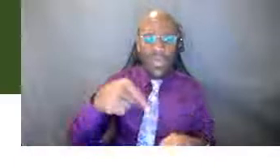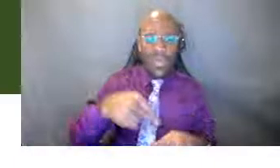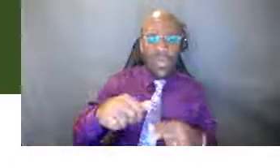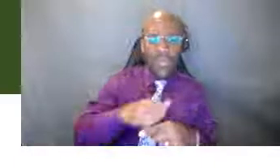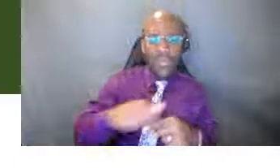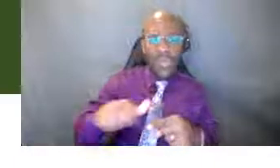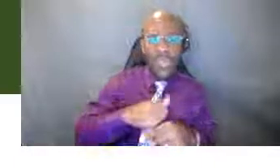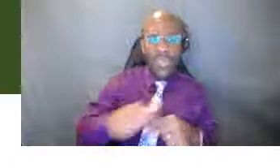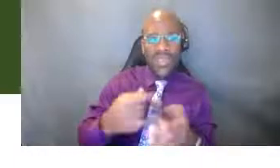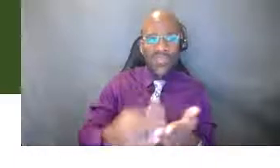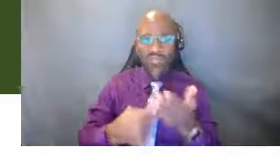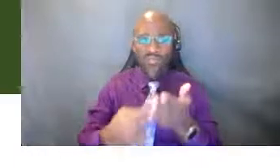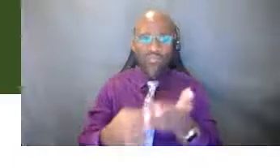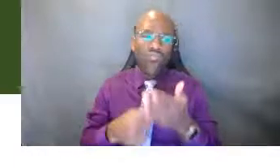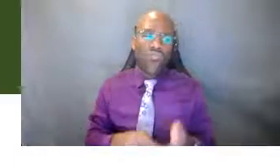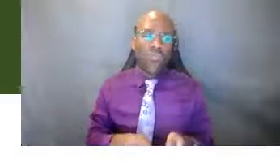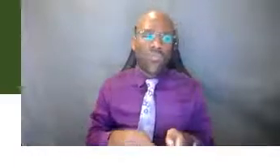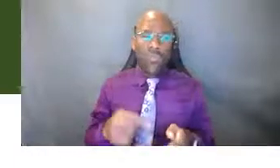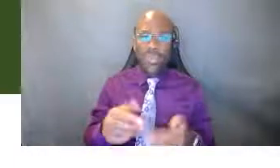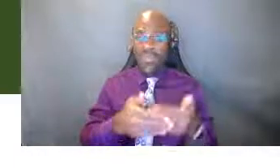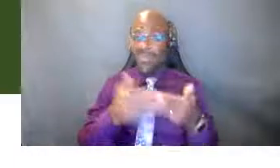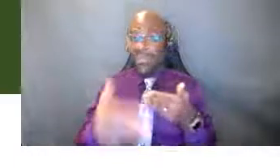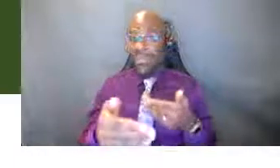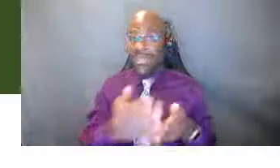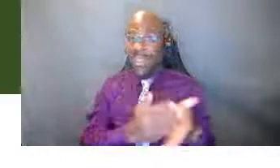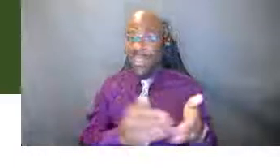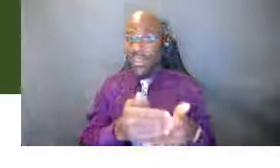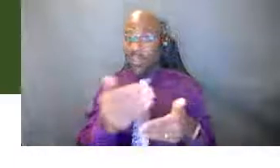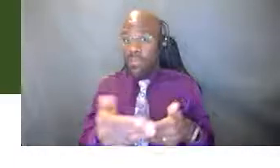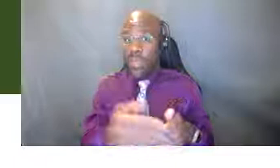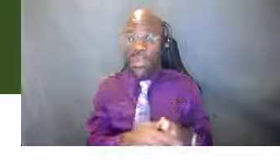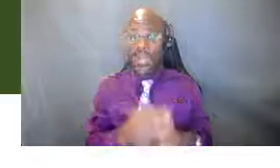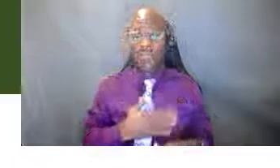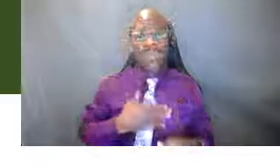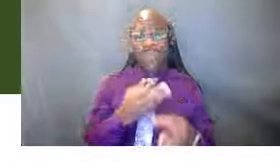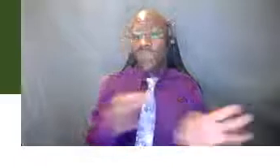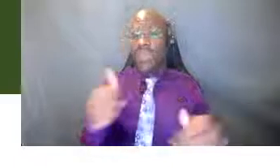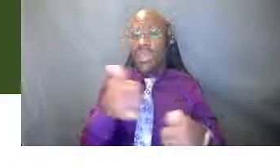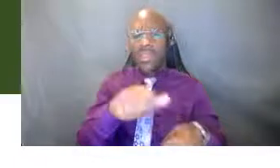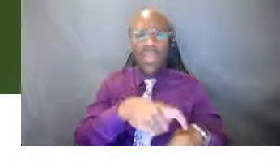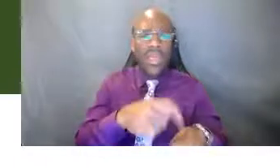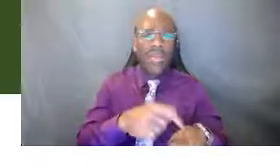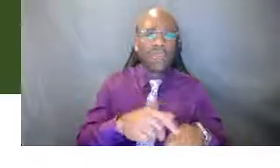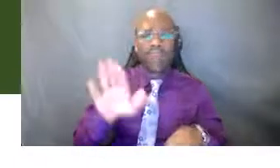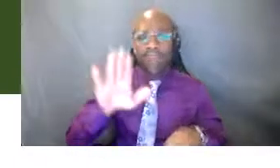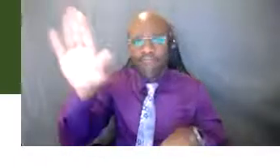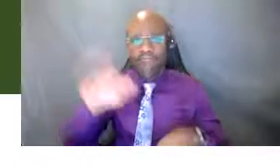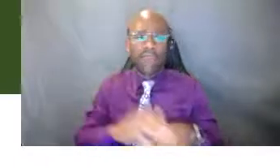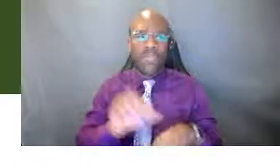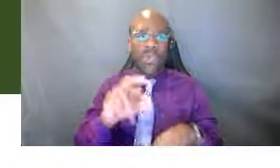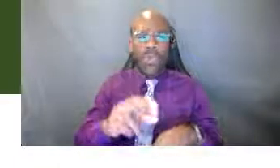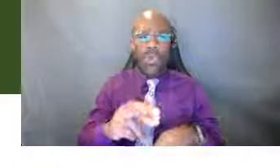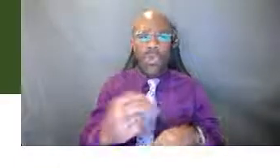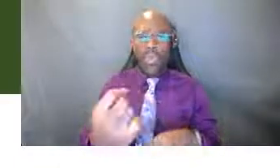so far or this next section, please feel free to either chime in or put a question